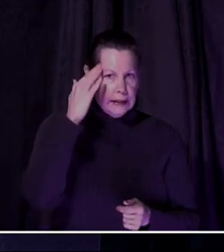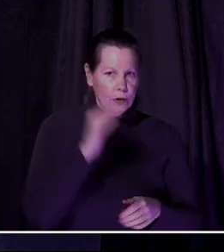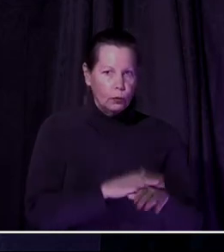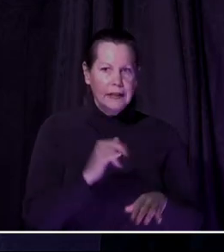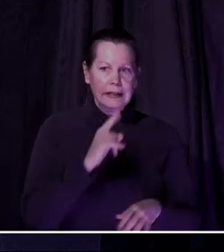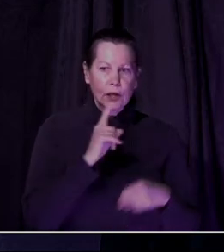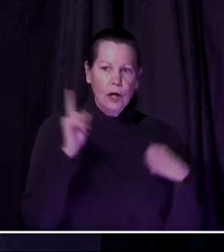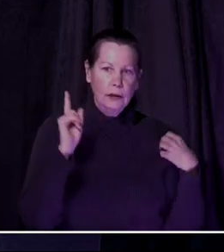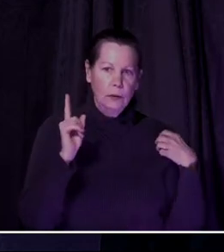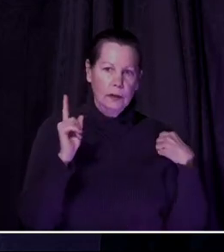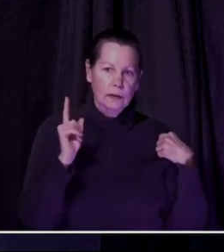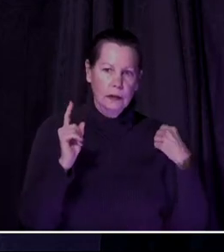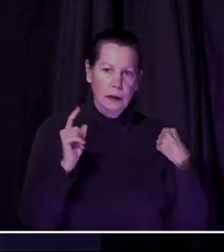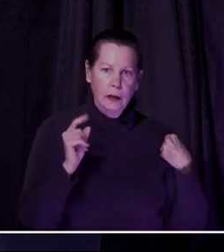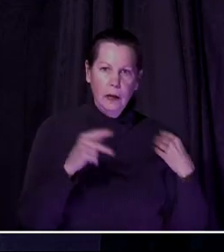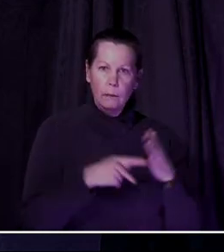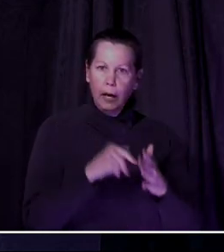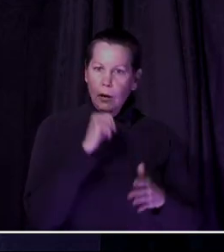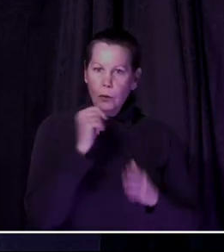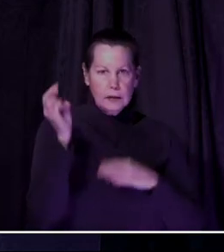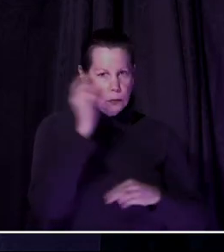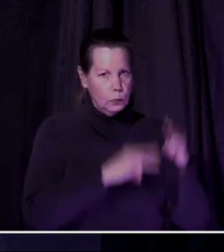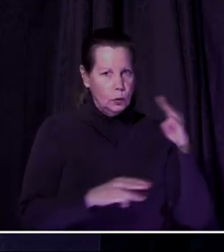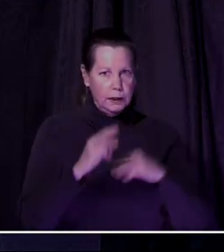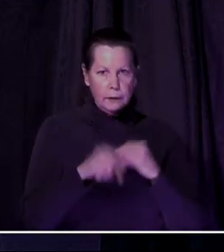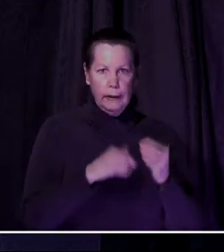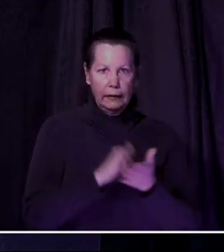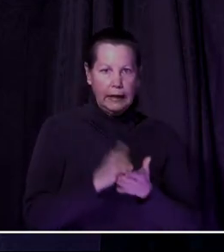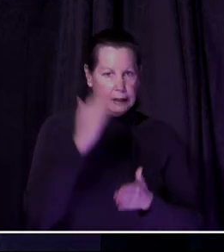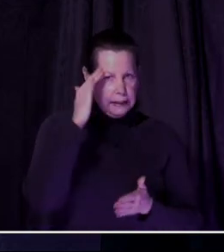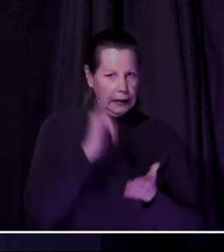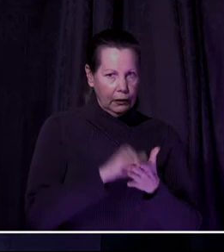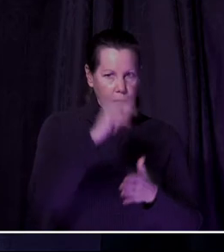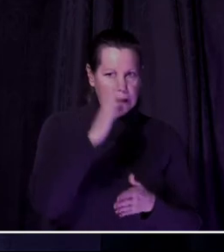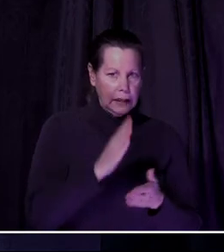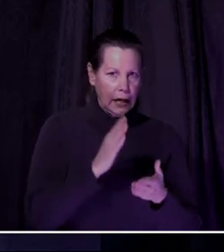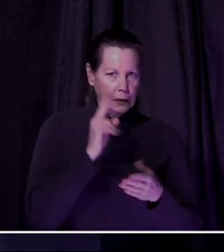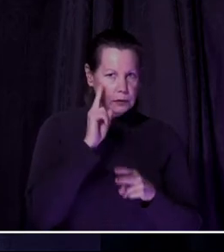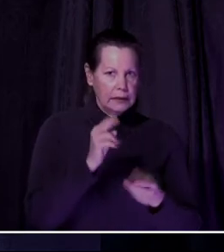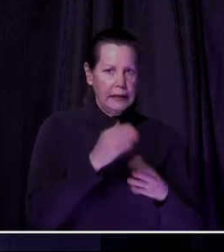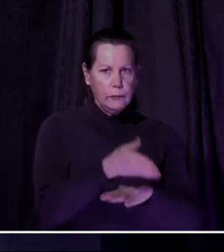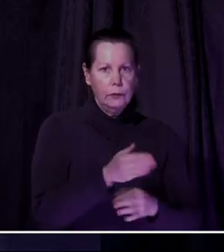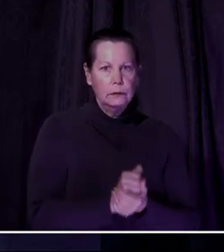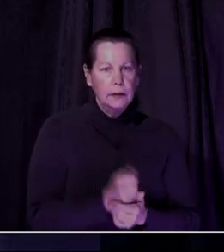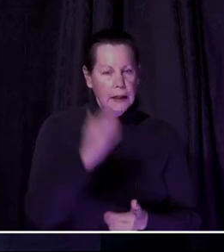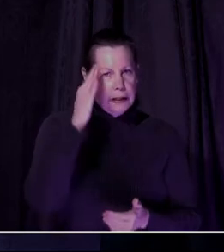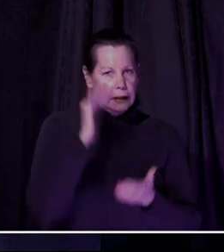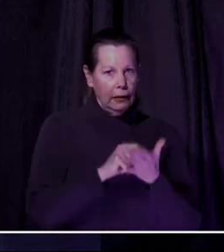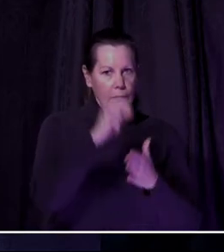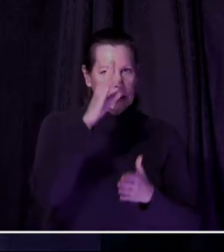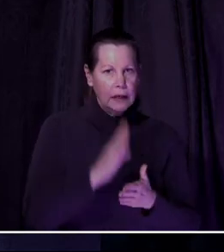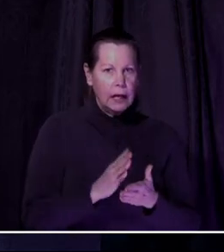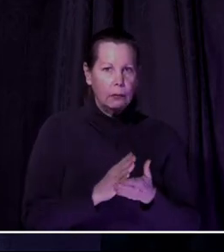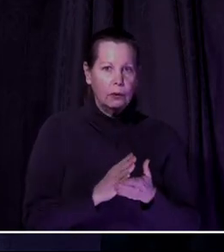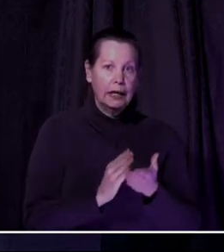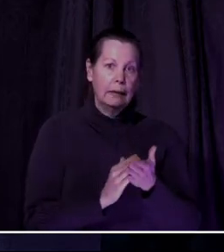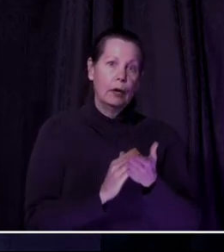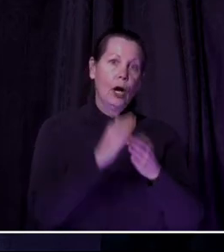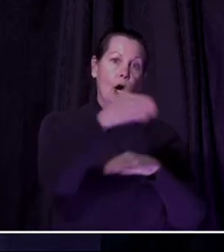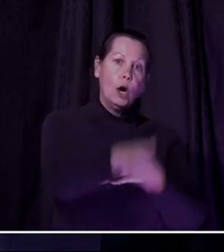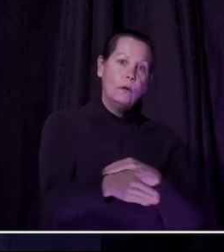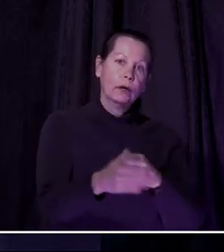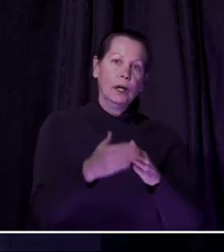was. Paul wasn't worried about it. He knew that God would see him through. He knew that God would get him over or